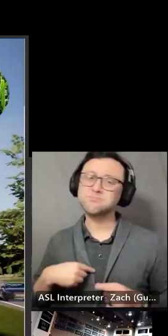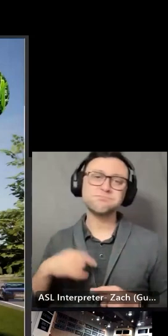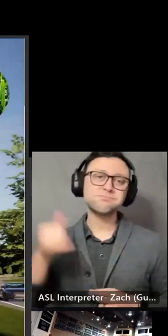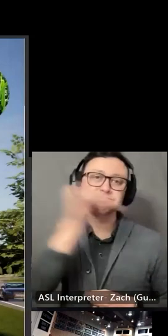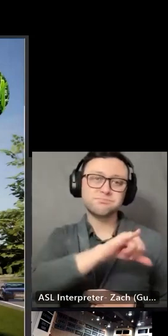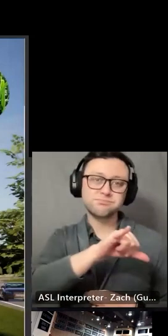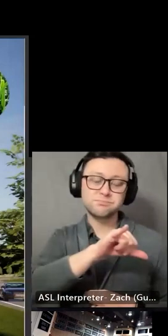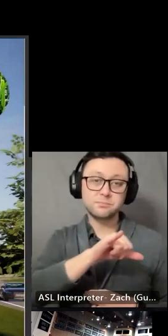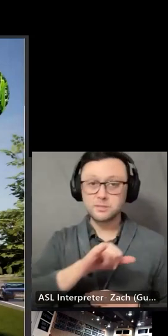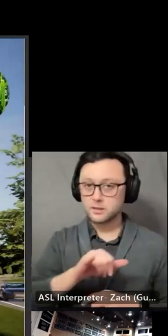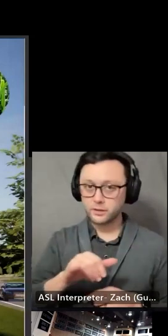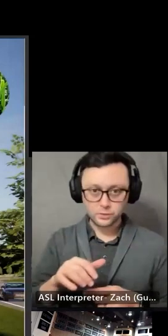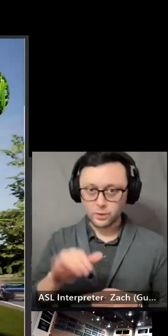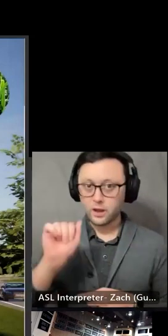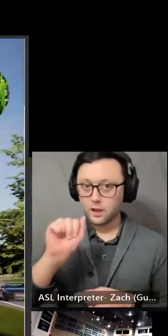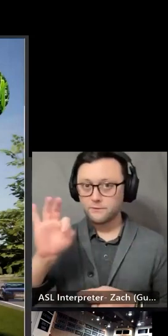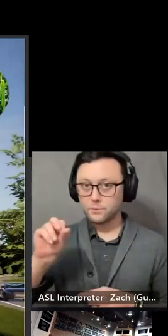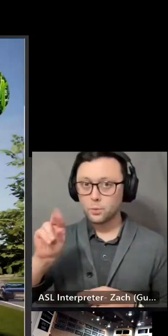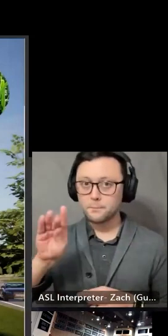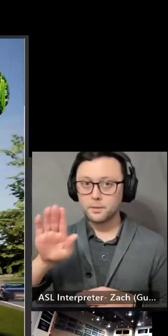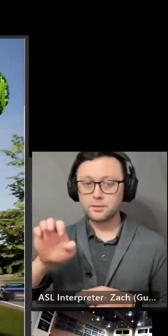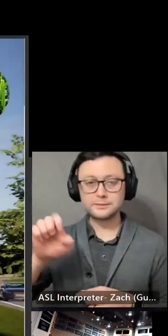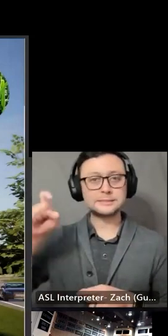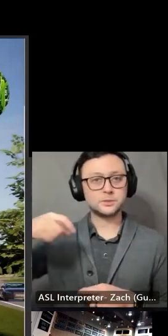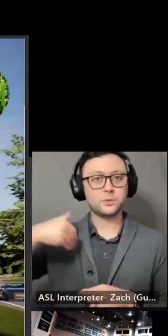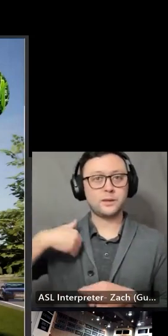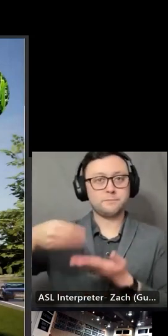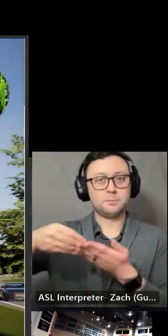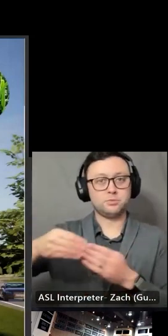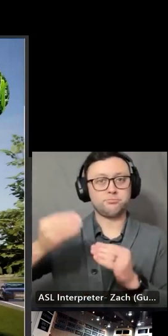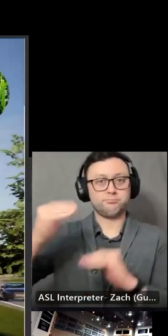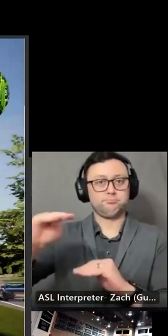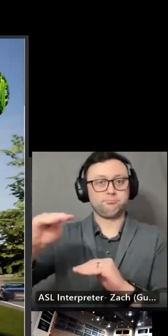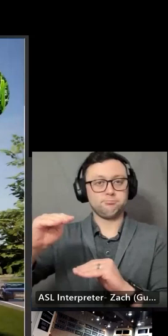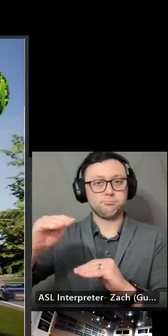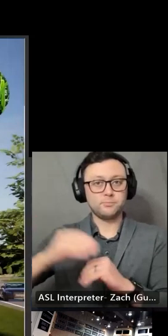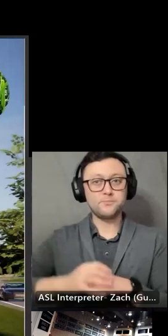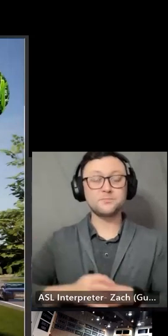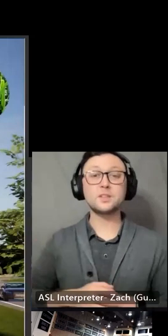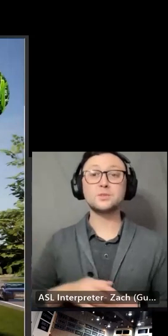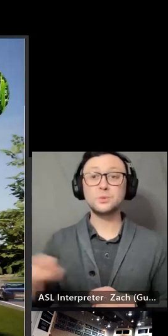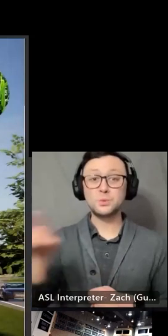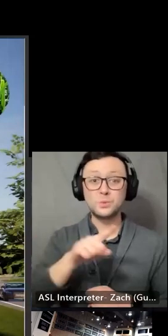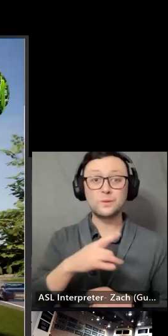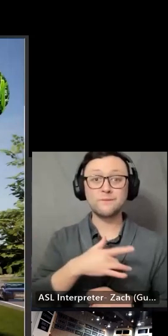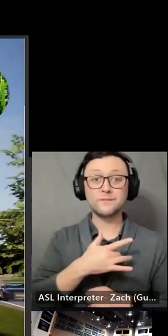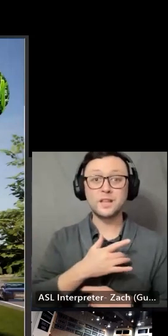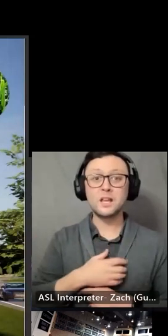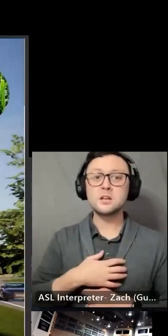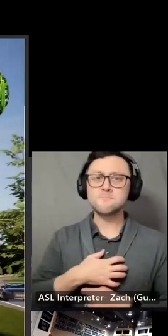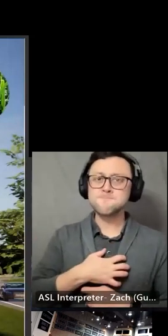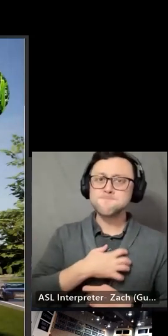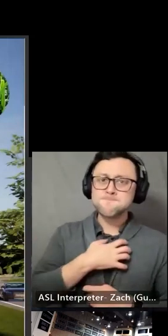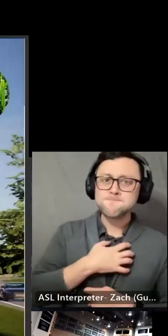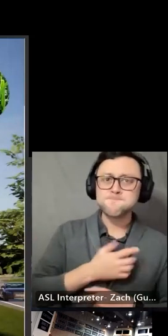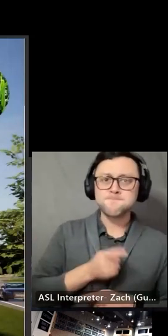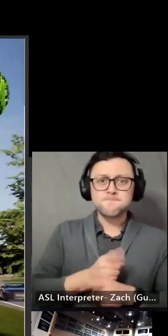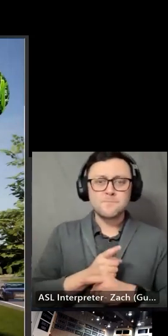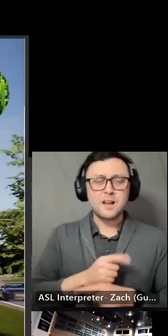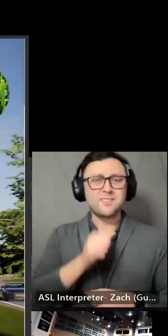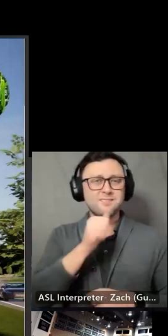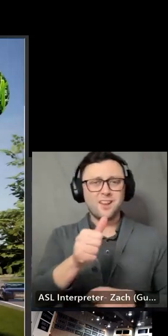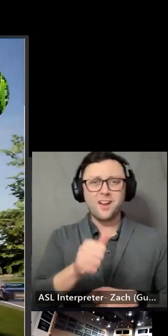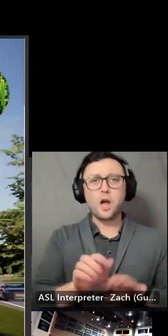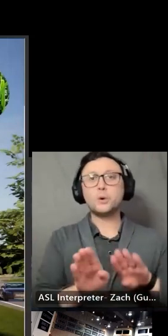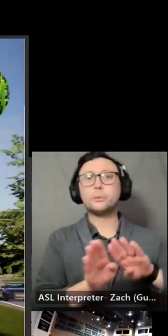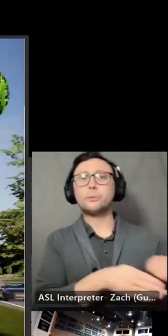I hope that you'll listen and get angry about what's being presented here and not let this just blow on by.